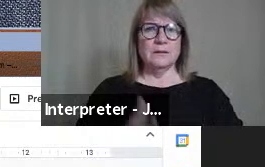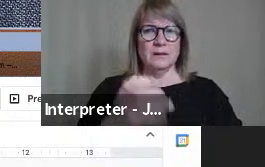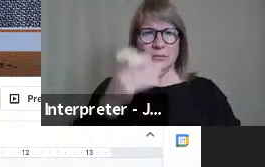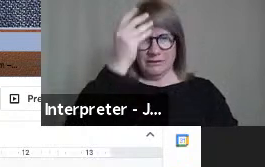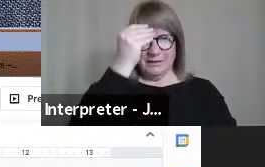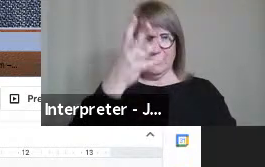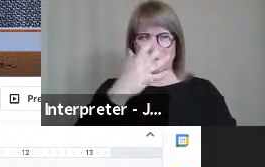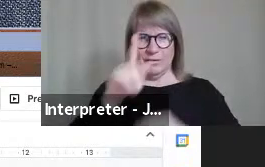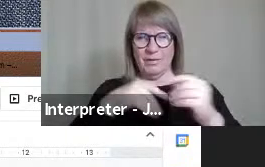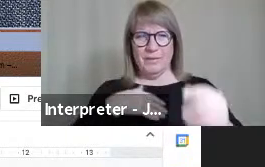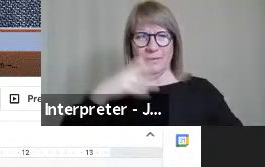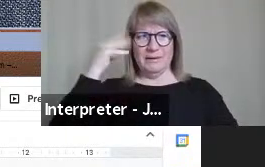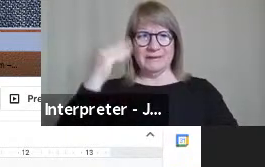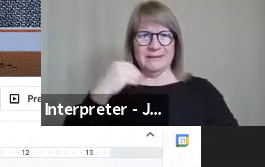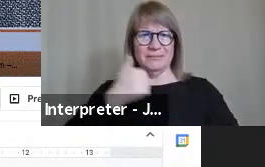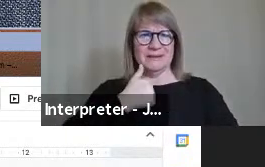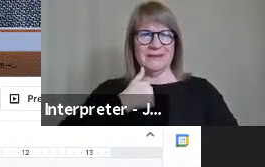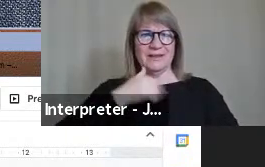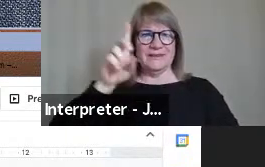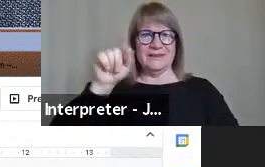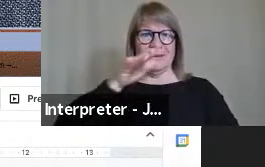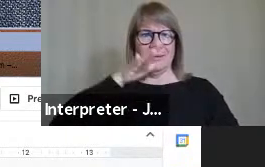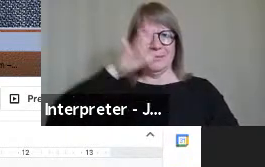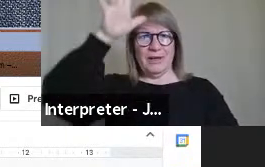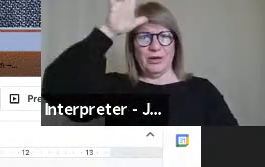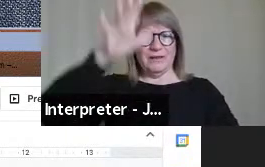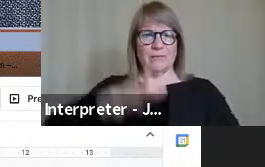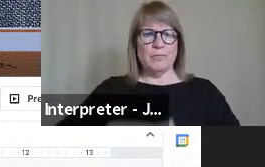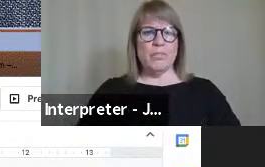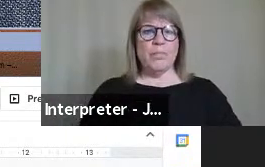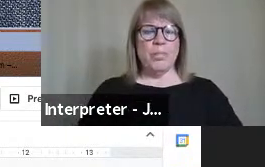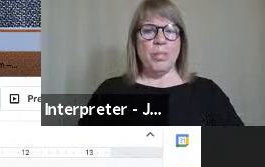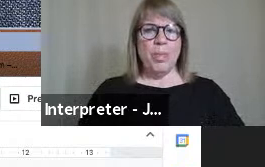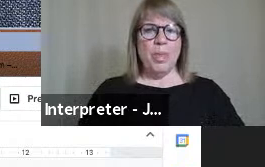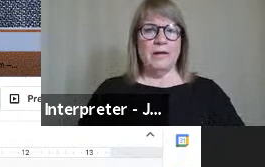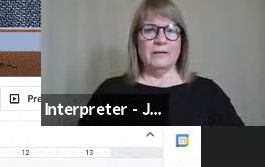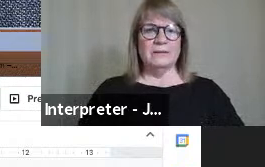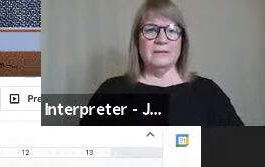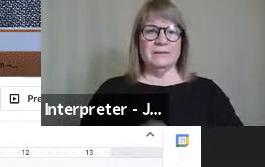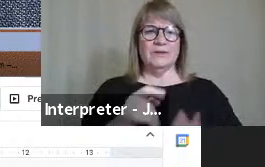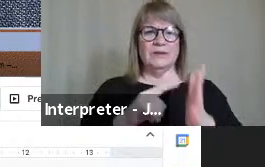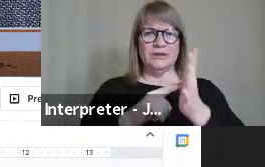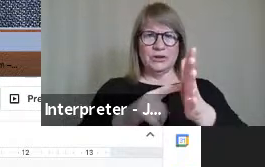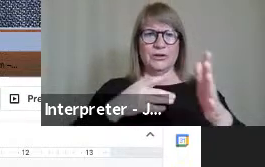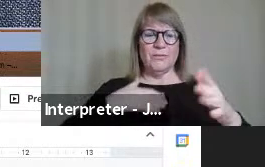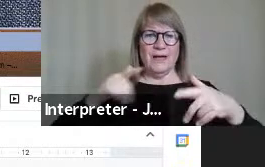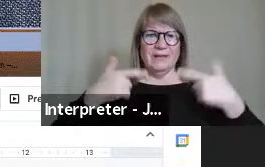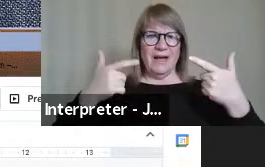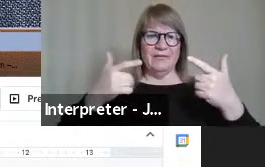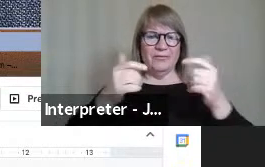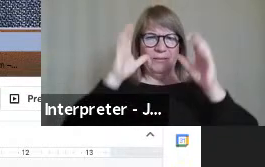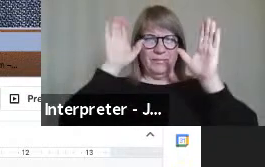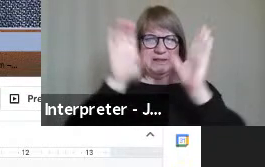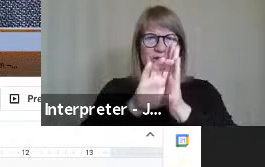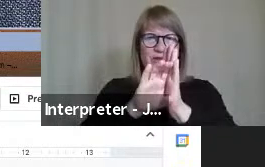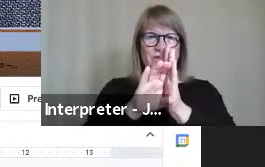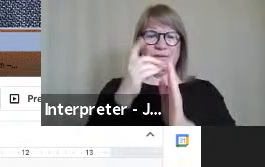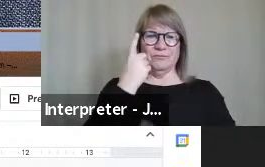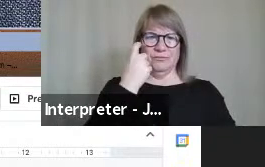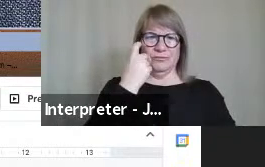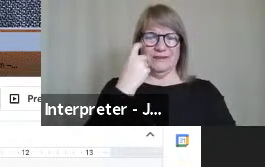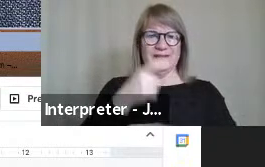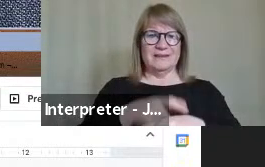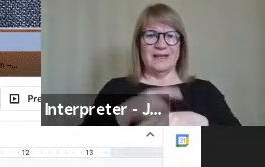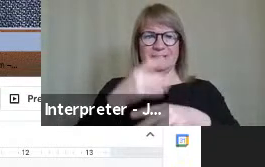experiences as a disabled parent and i'm just gonna go over my life and pictures with y'all over the last few months and share with you all